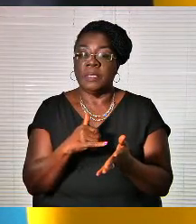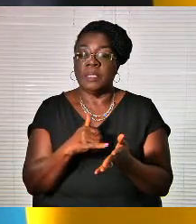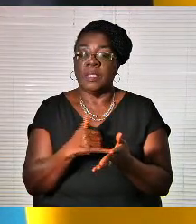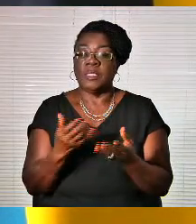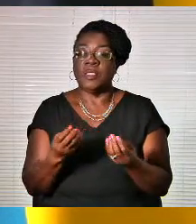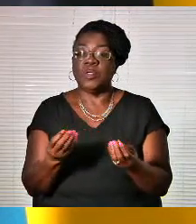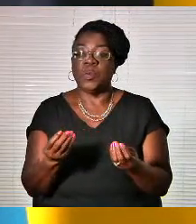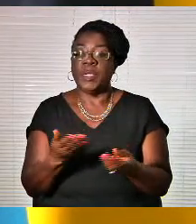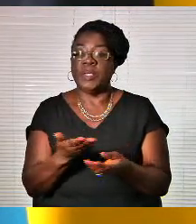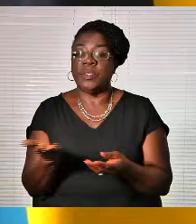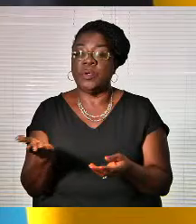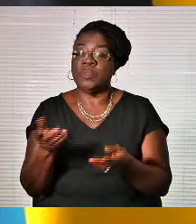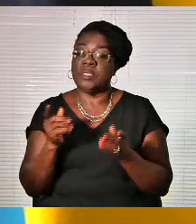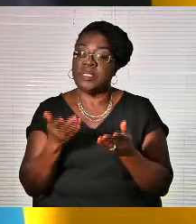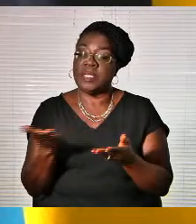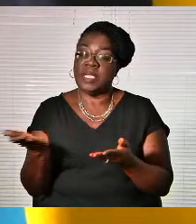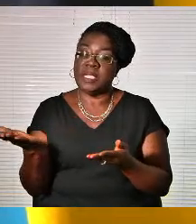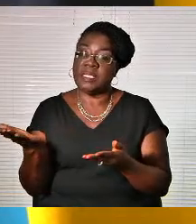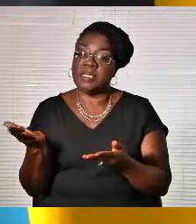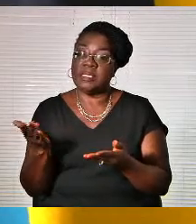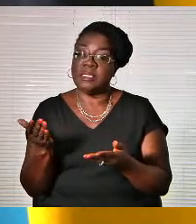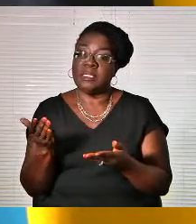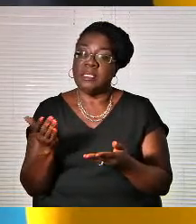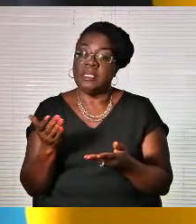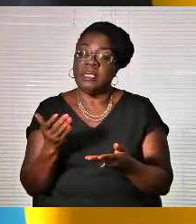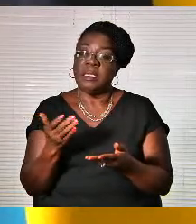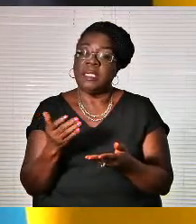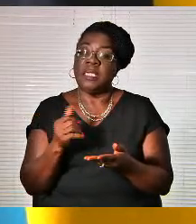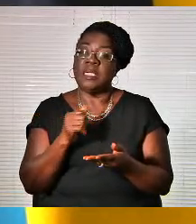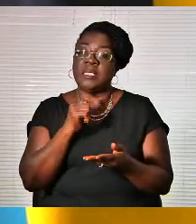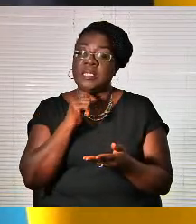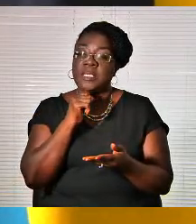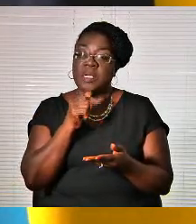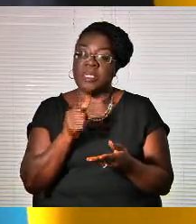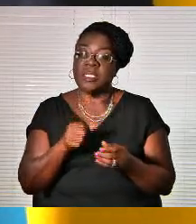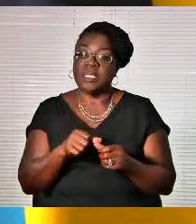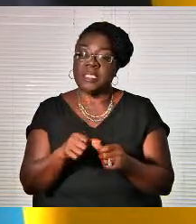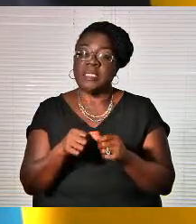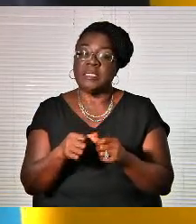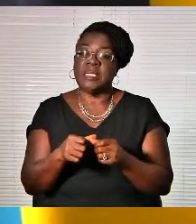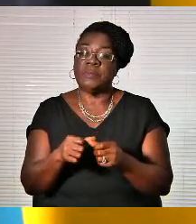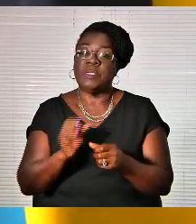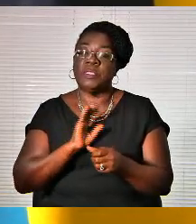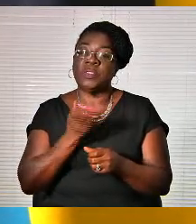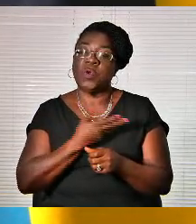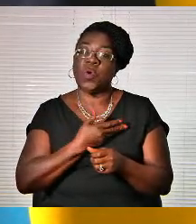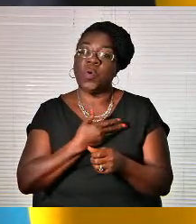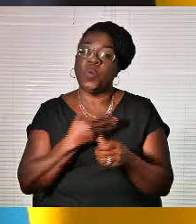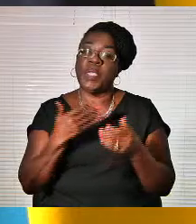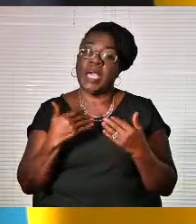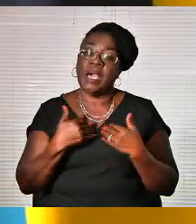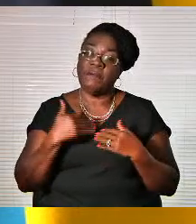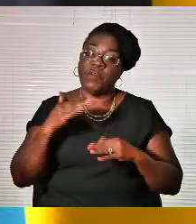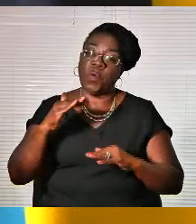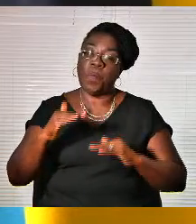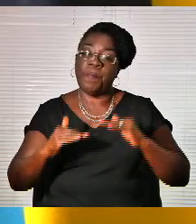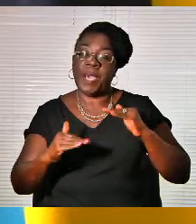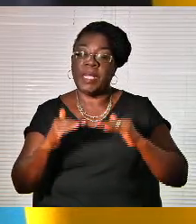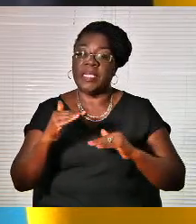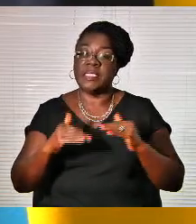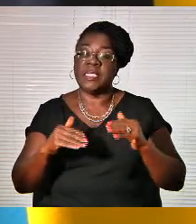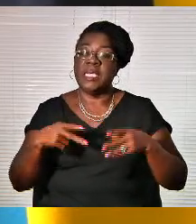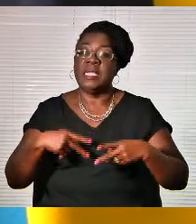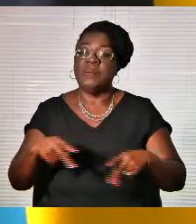Doing those things indefinitely is not sustainable. So we have to balance the public